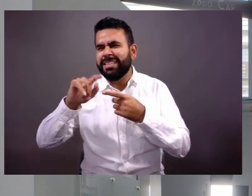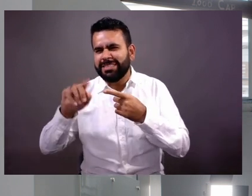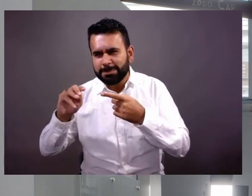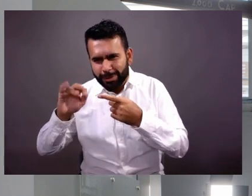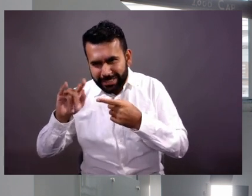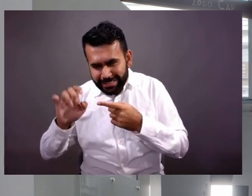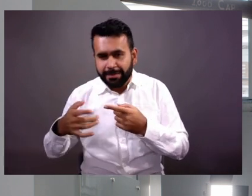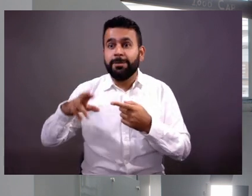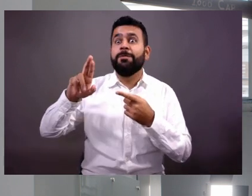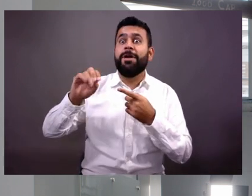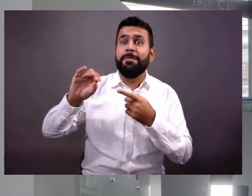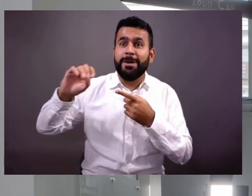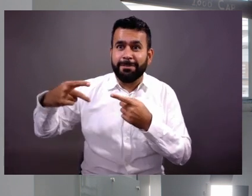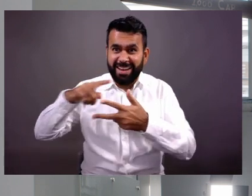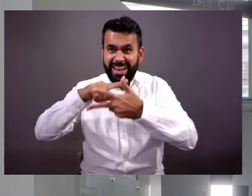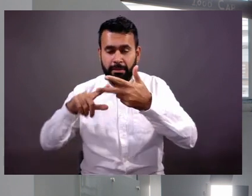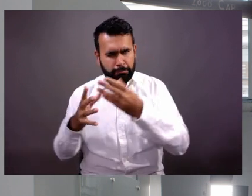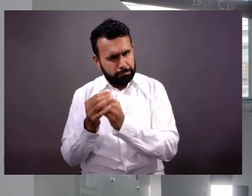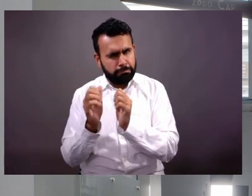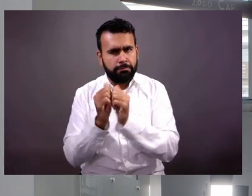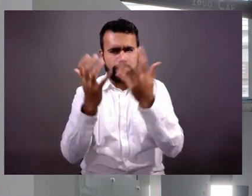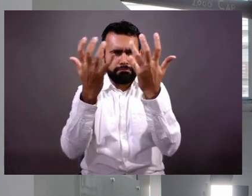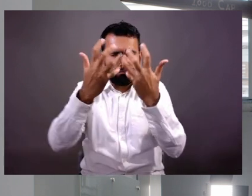and then the Robocop to finish. All right, cue the music.